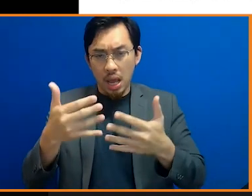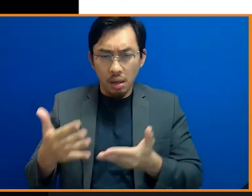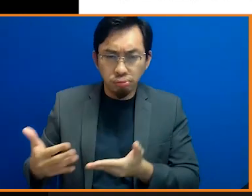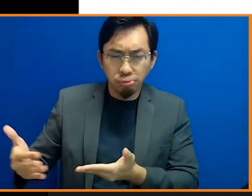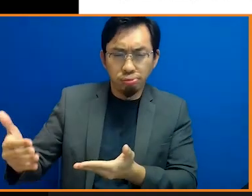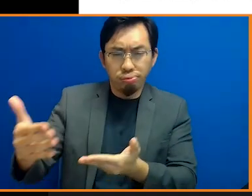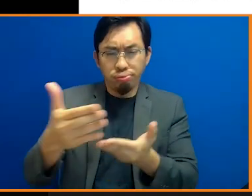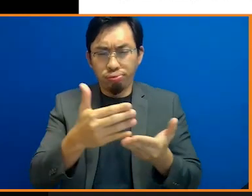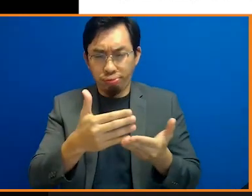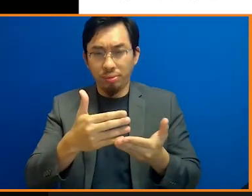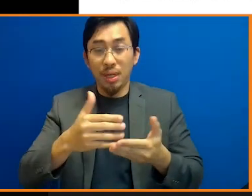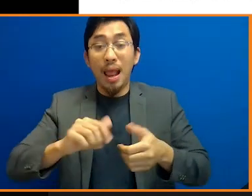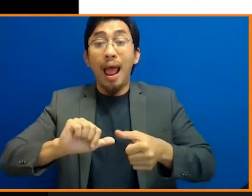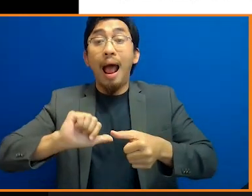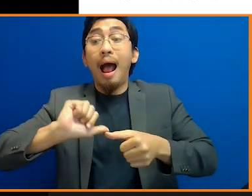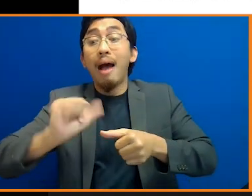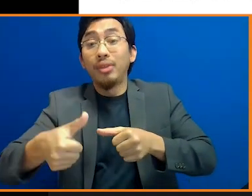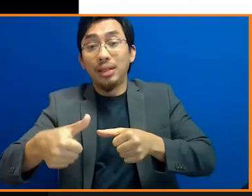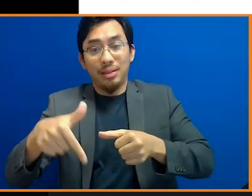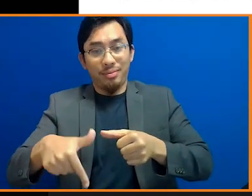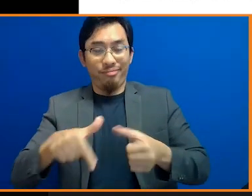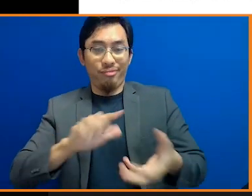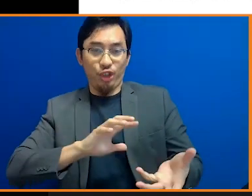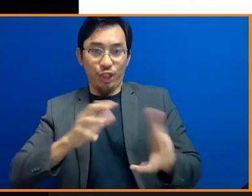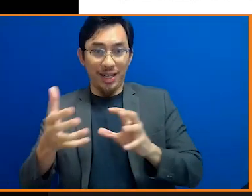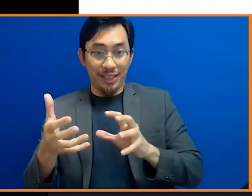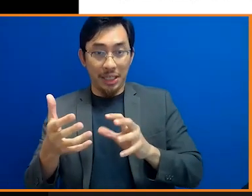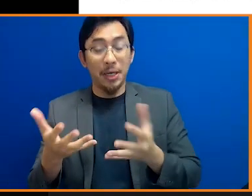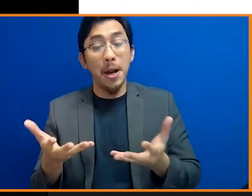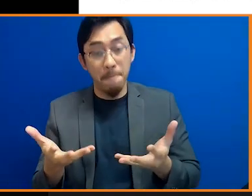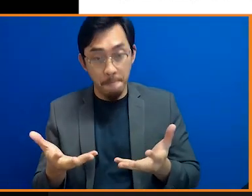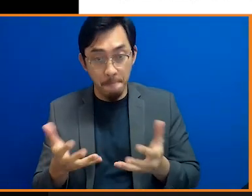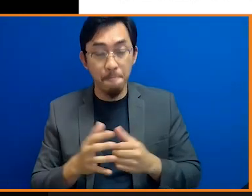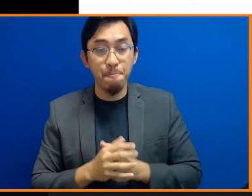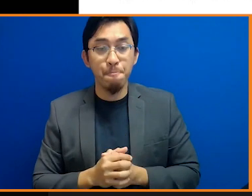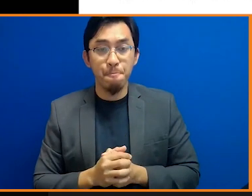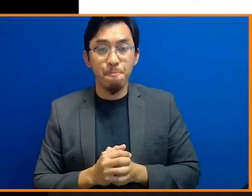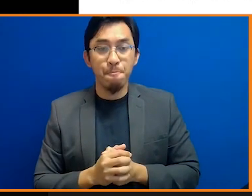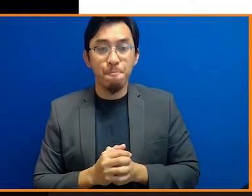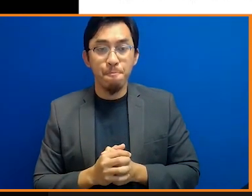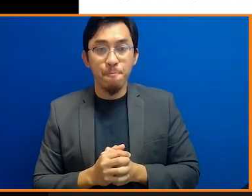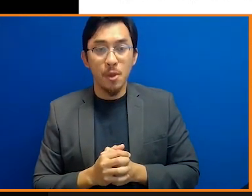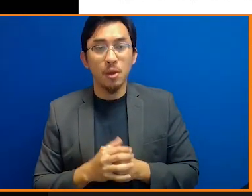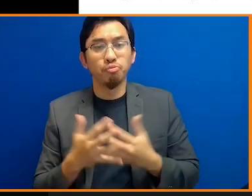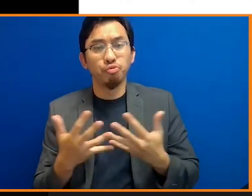have such data collected after disaster, but it may not